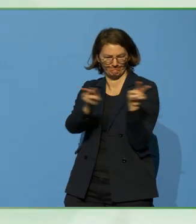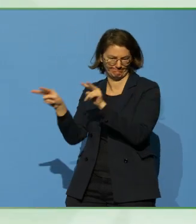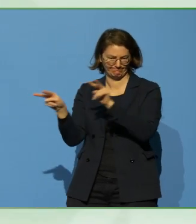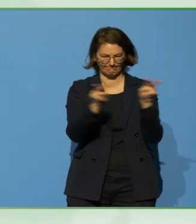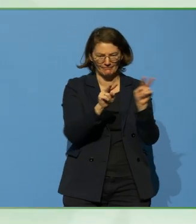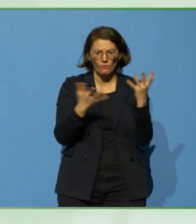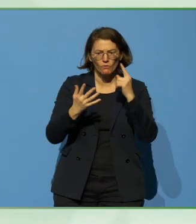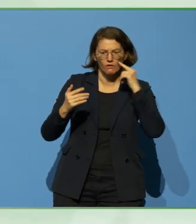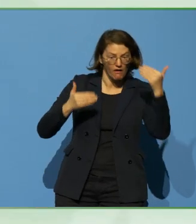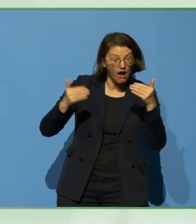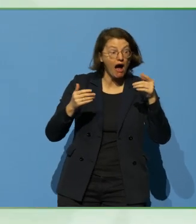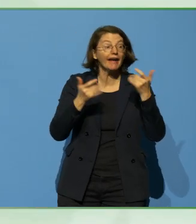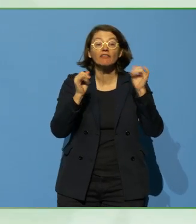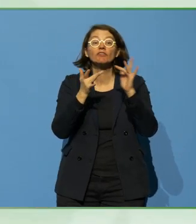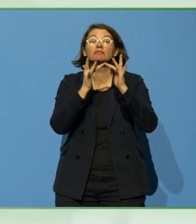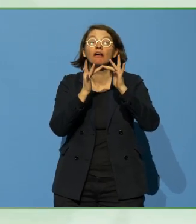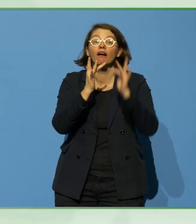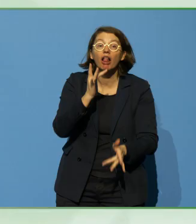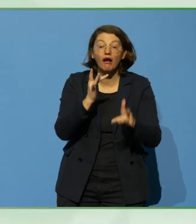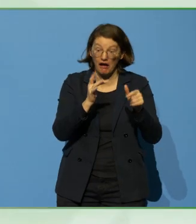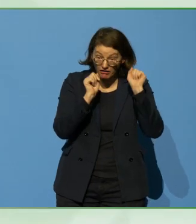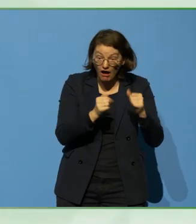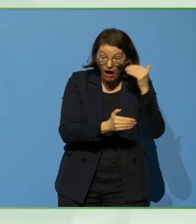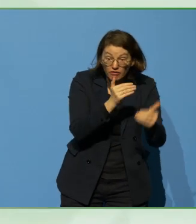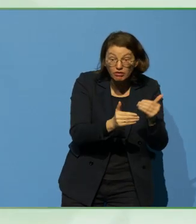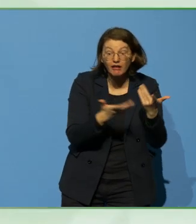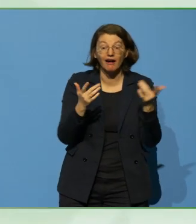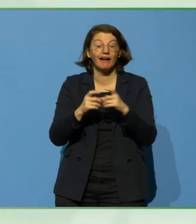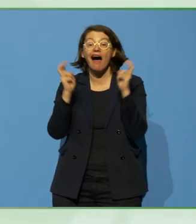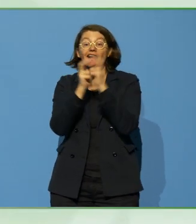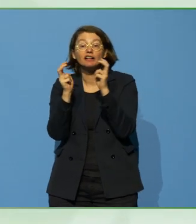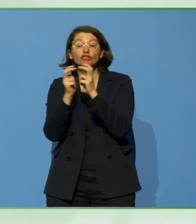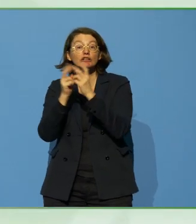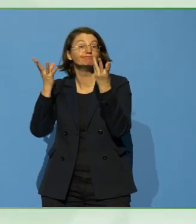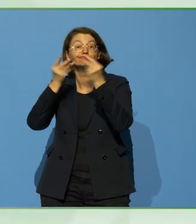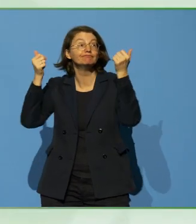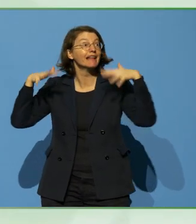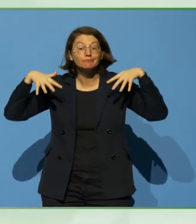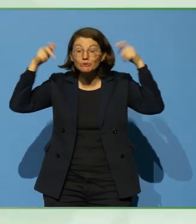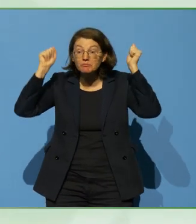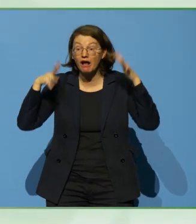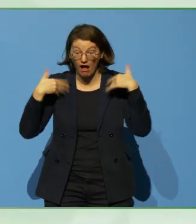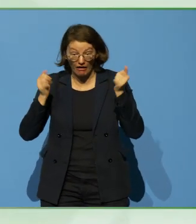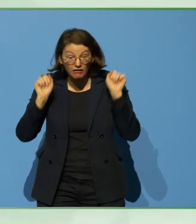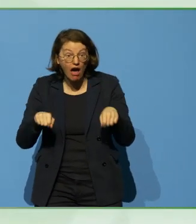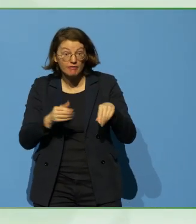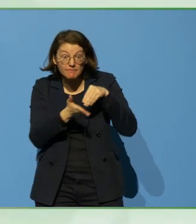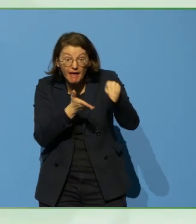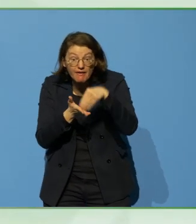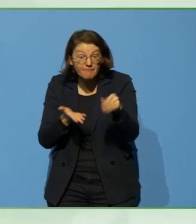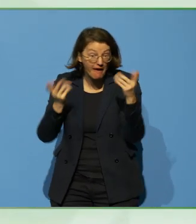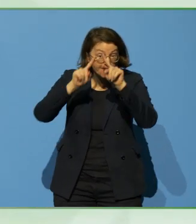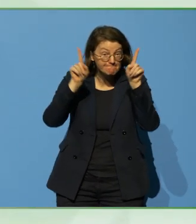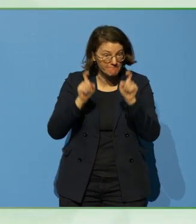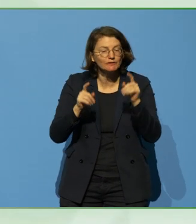and think into sort of the nitty-gritty details of doing payments and receiving payments. And another